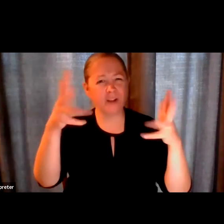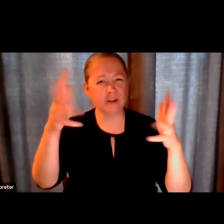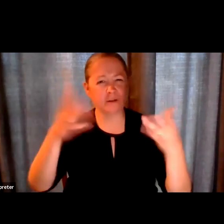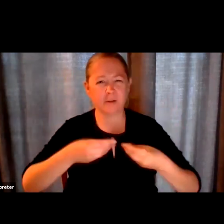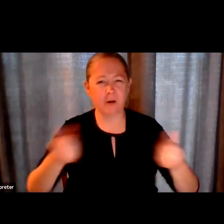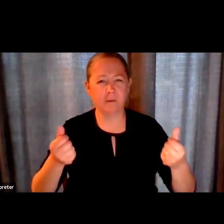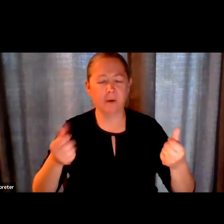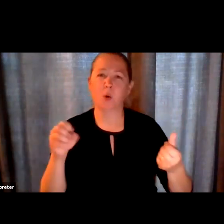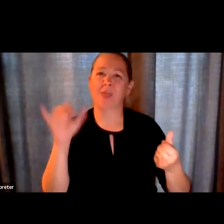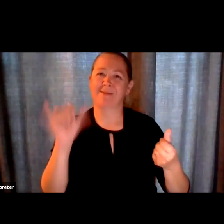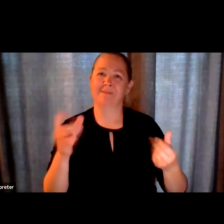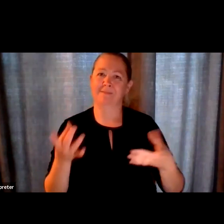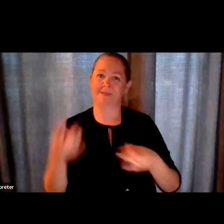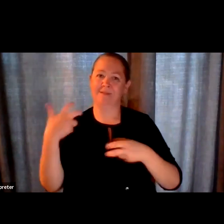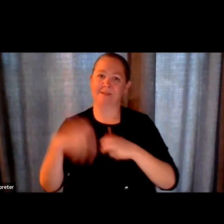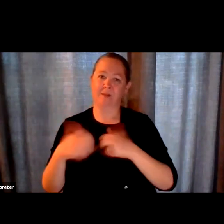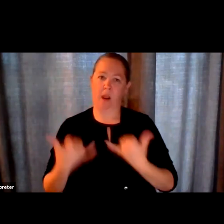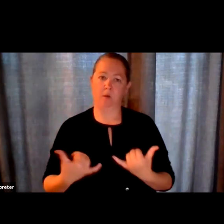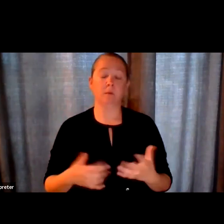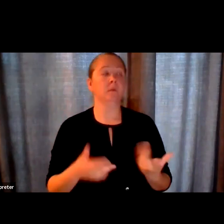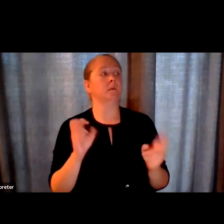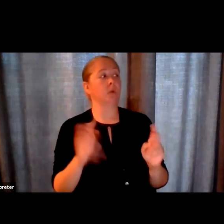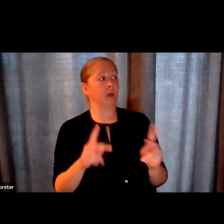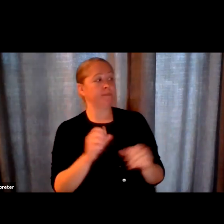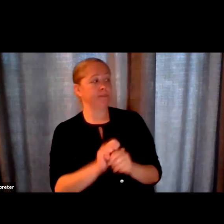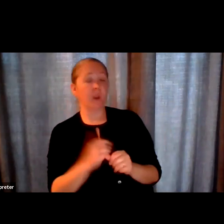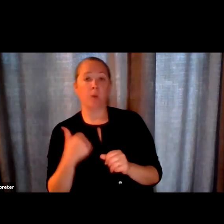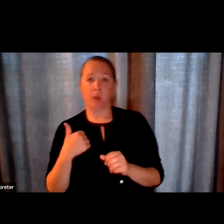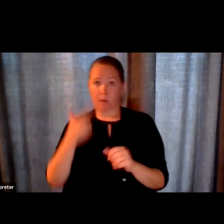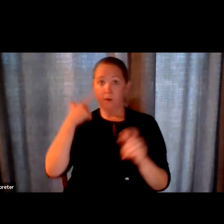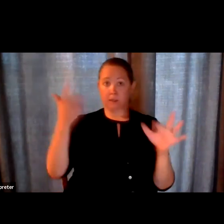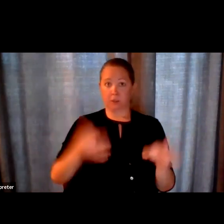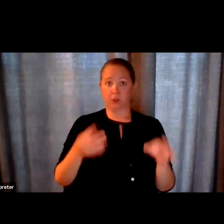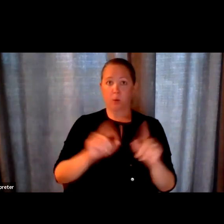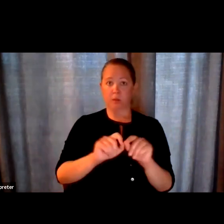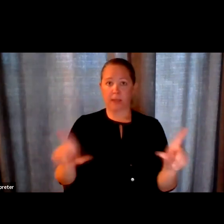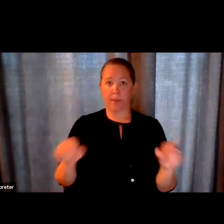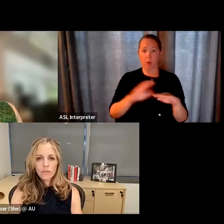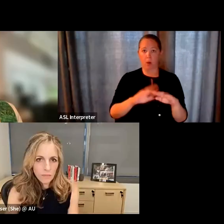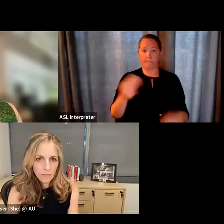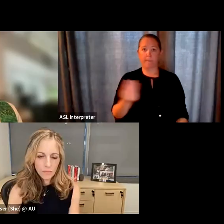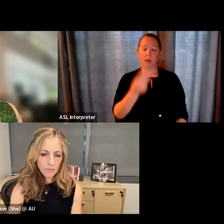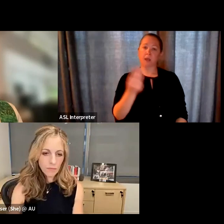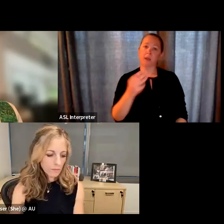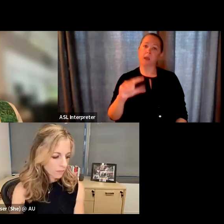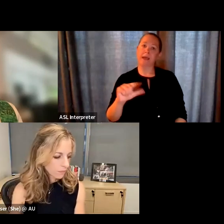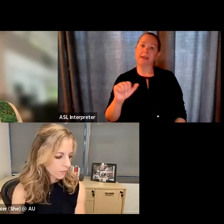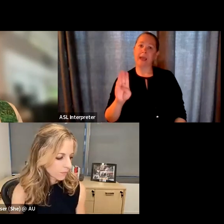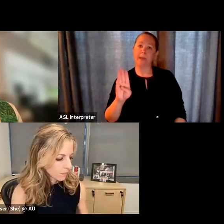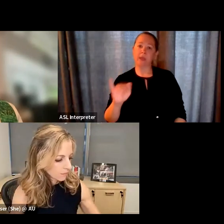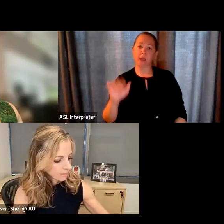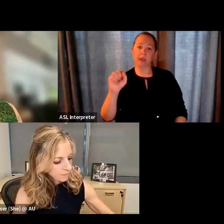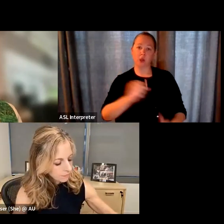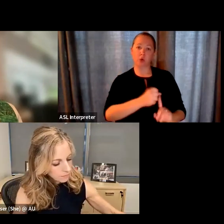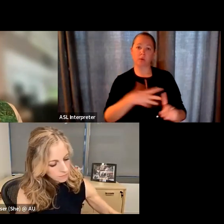So we now have a decision that came out Monday. Gabi, can you talk us through what was in the decision, what was